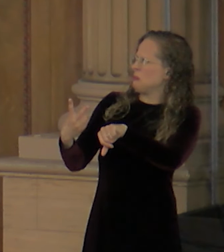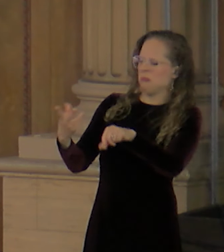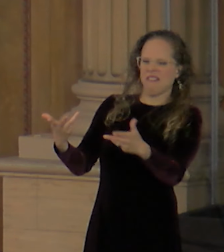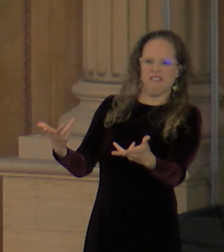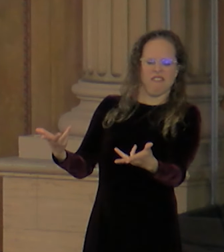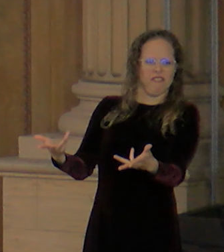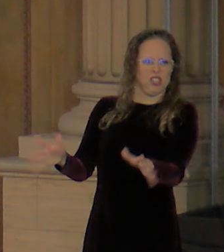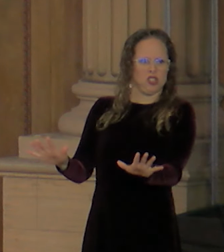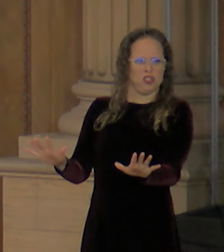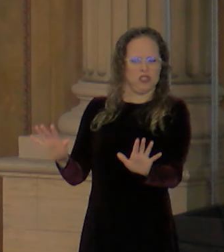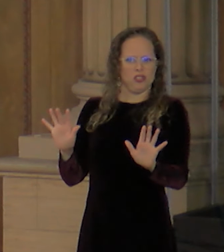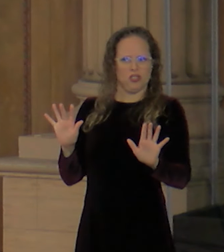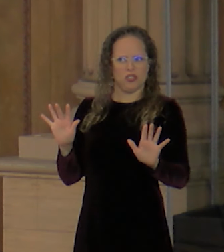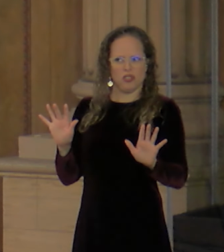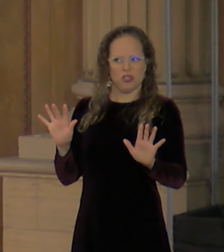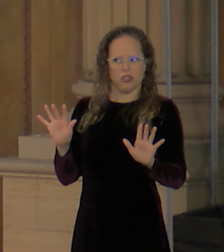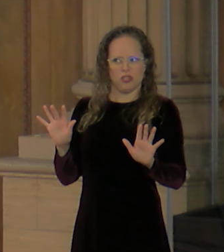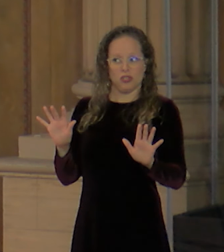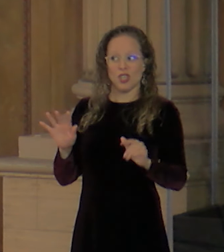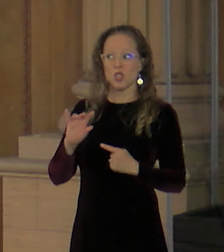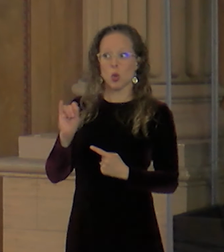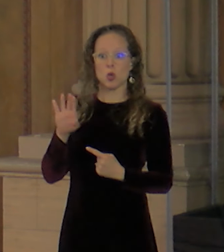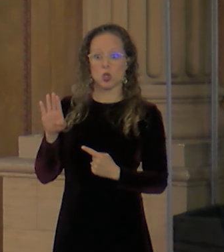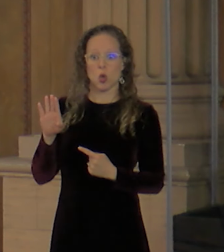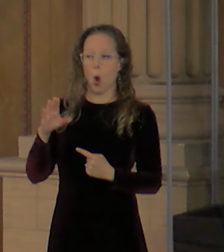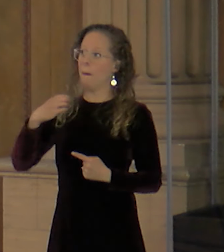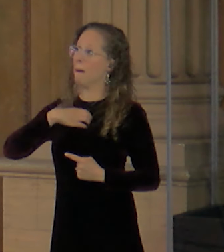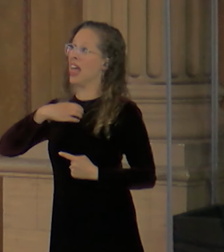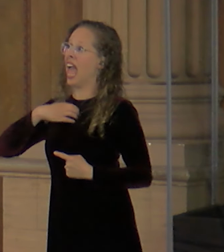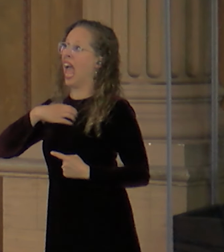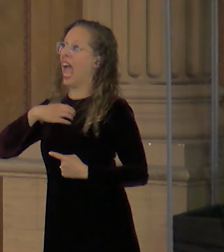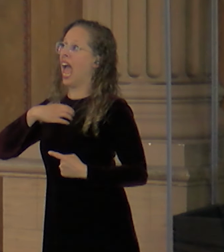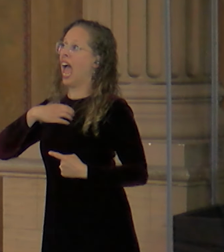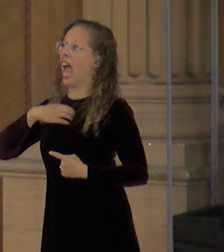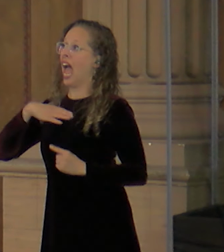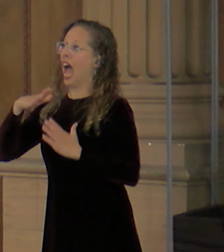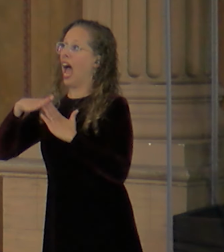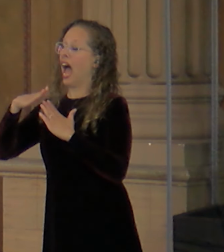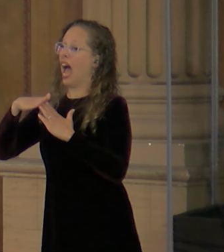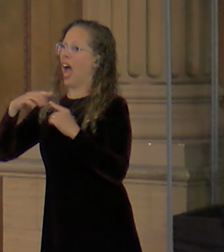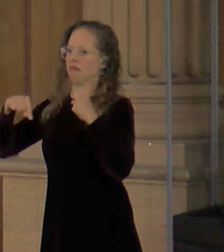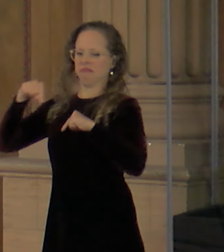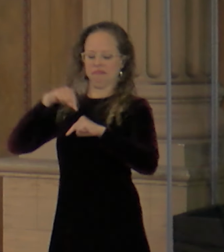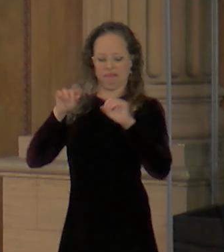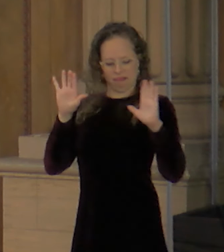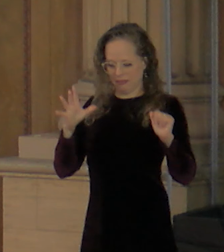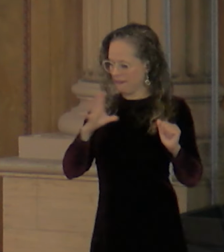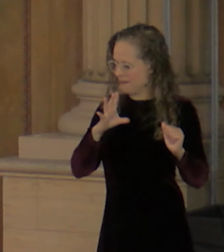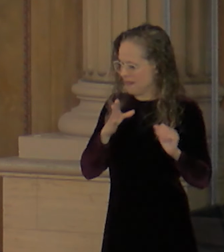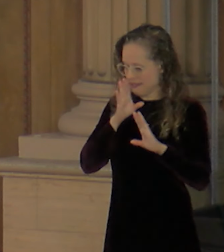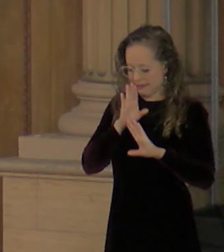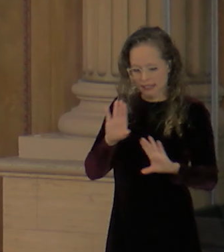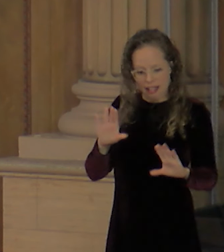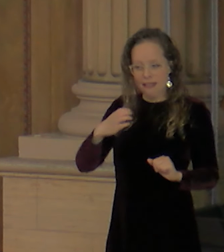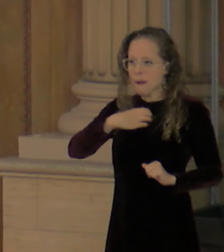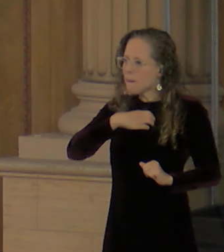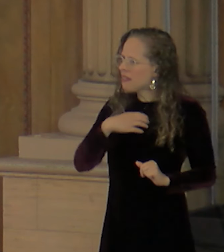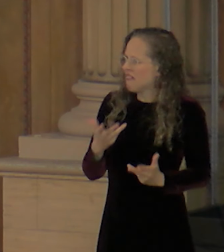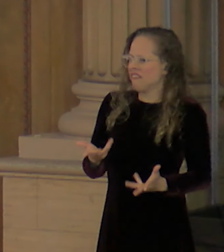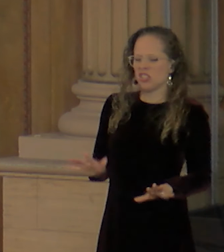further. So Job withdraws his complaint. And he pledges, I'll just be silent, I won't complain